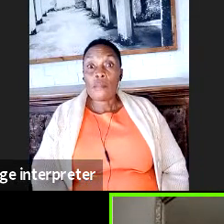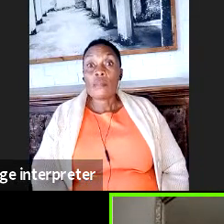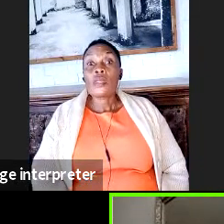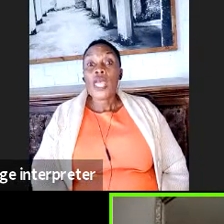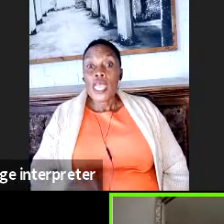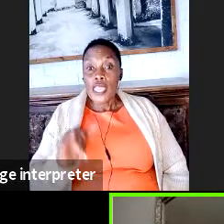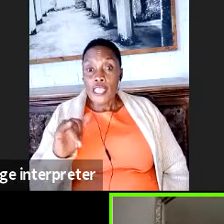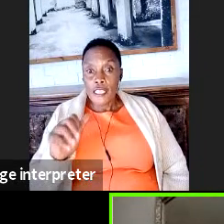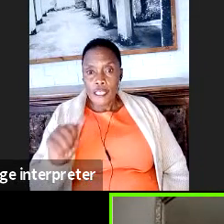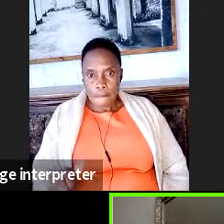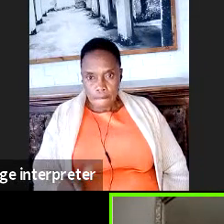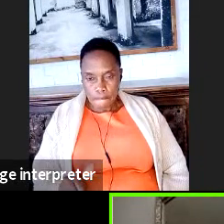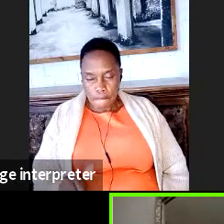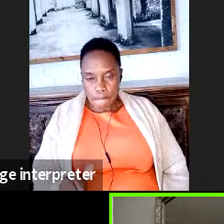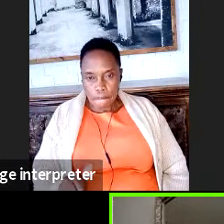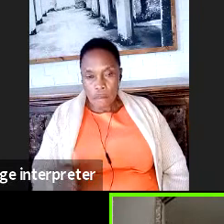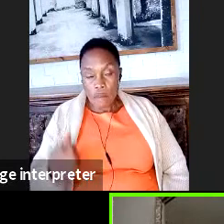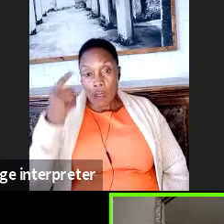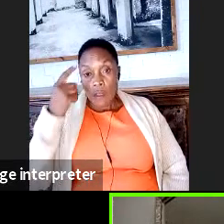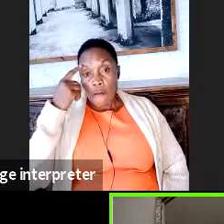Yeah, for